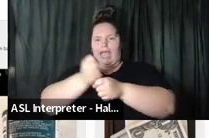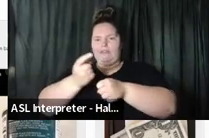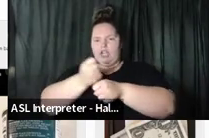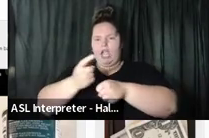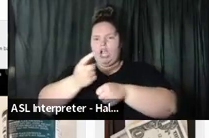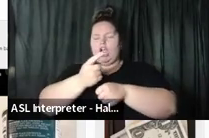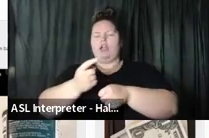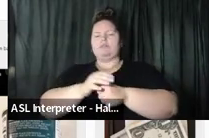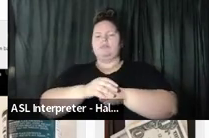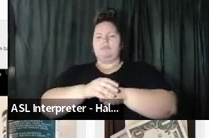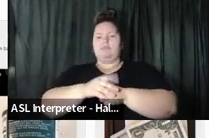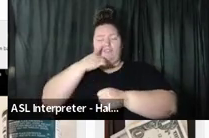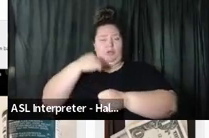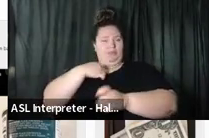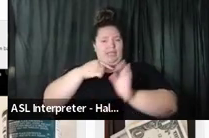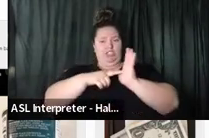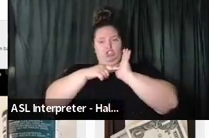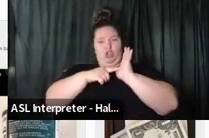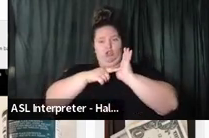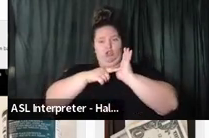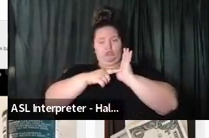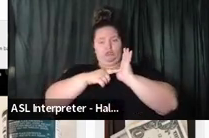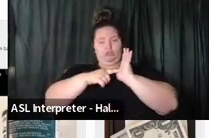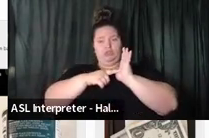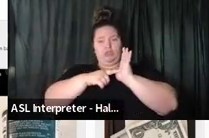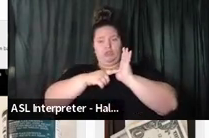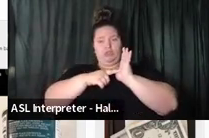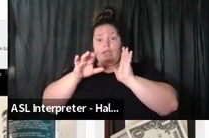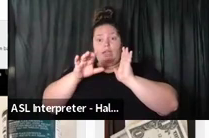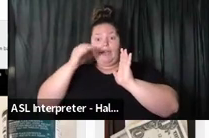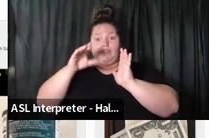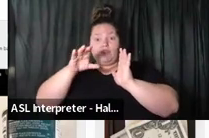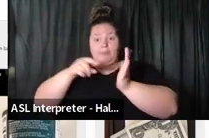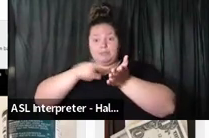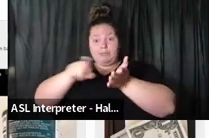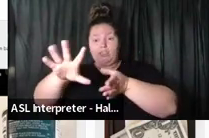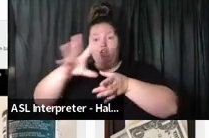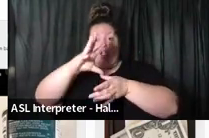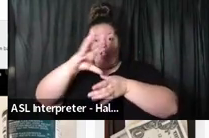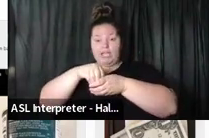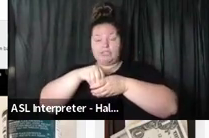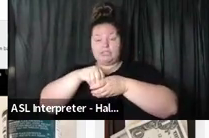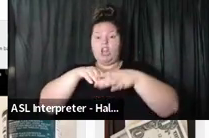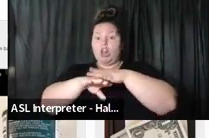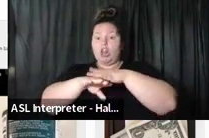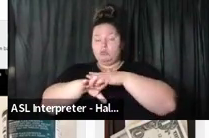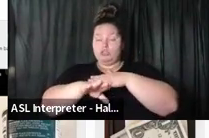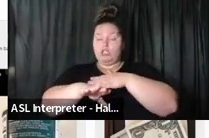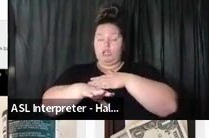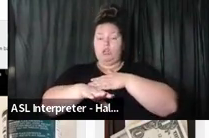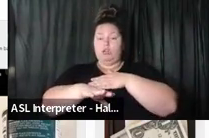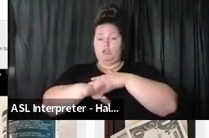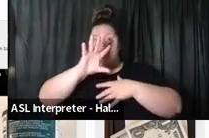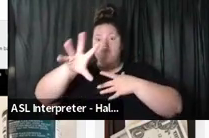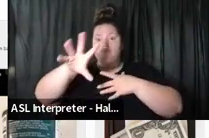And to me, it shows that they're invested in inclusion. And if they're invested in inclusion, that is somewhere that I want to go.